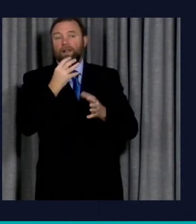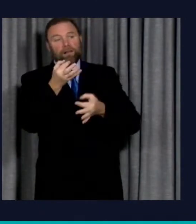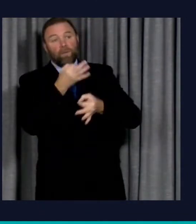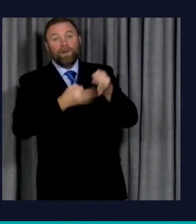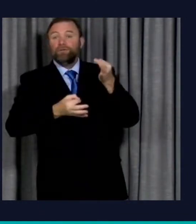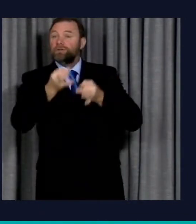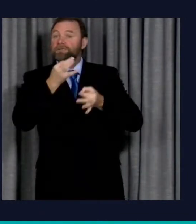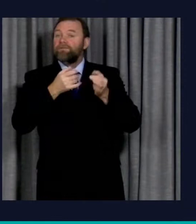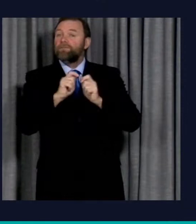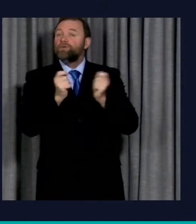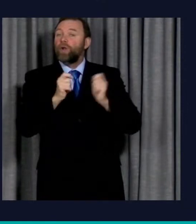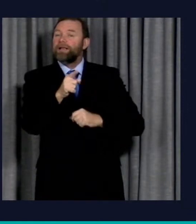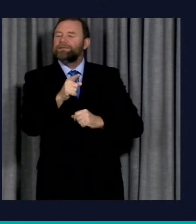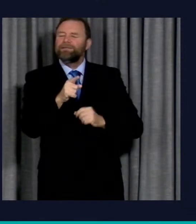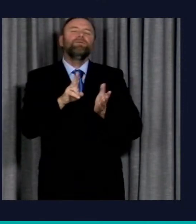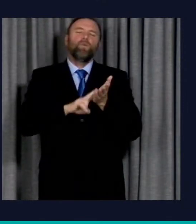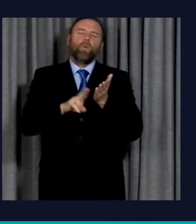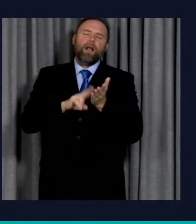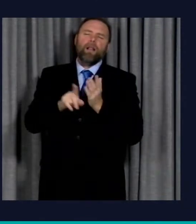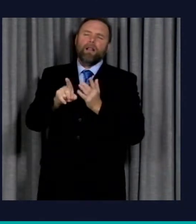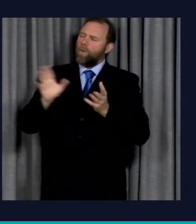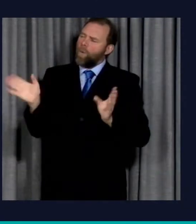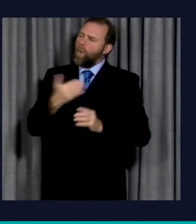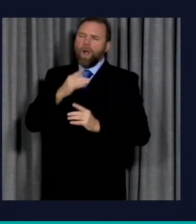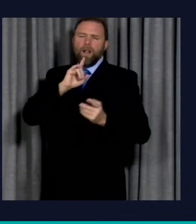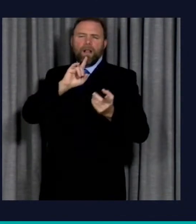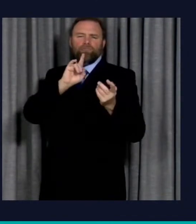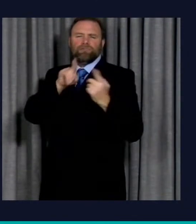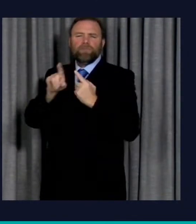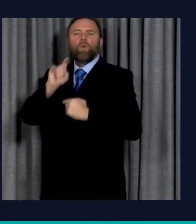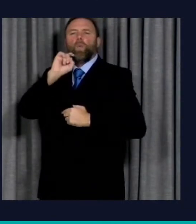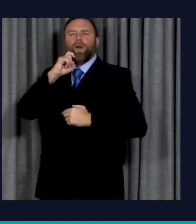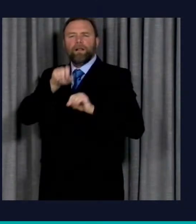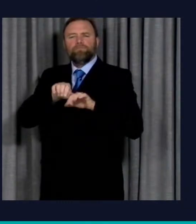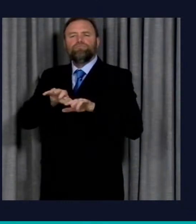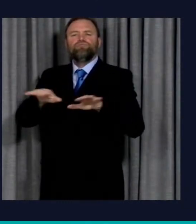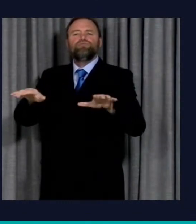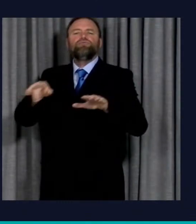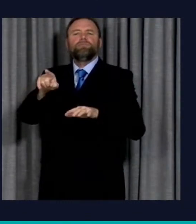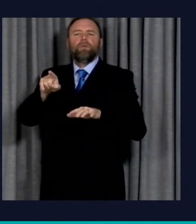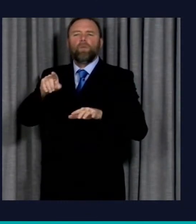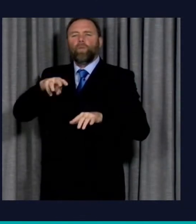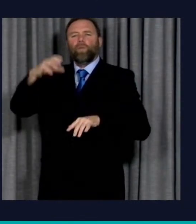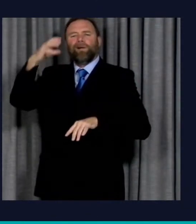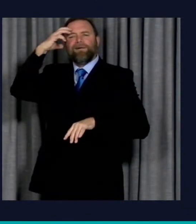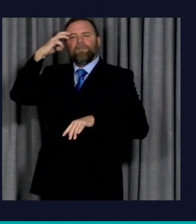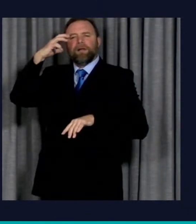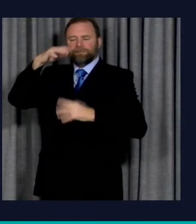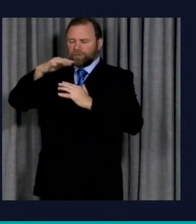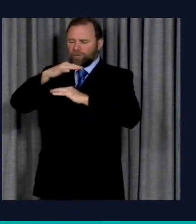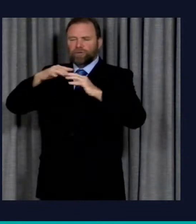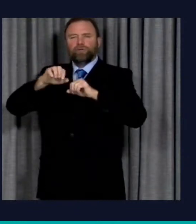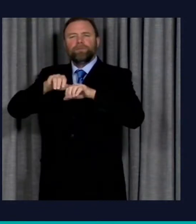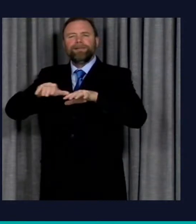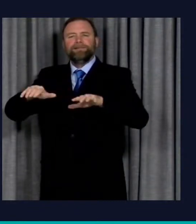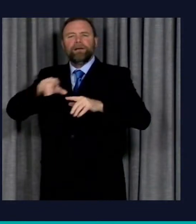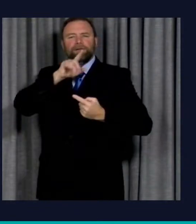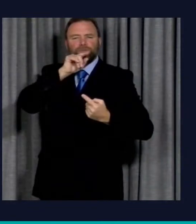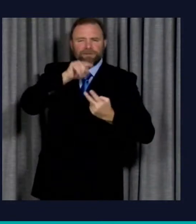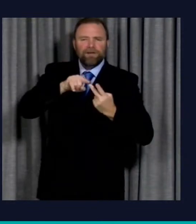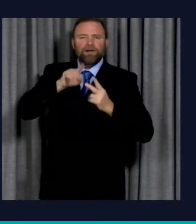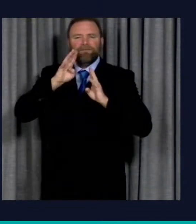questions, and as usual, all the answers will be broadcast live on the Welsh Government social